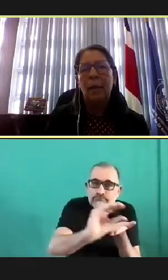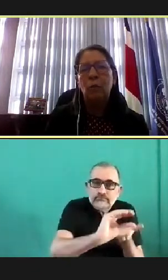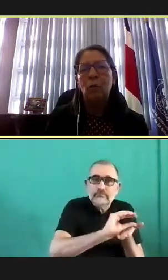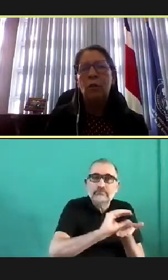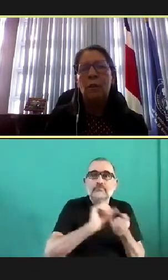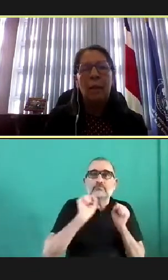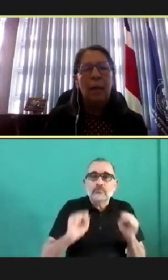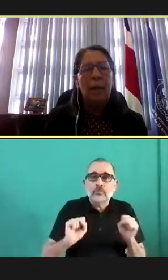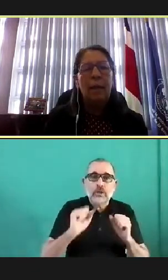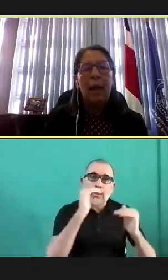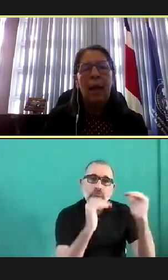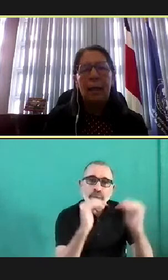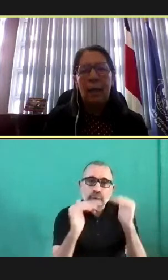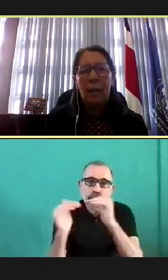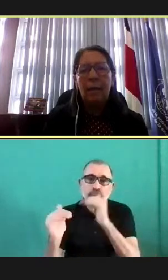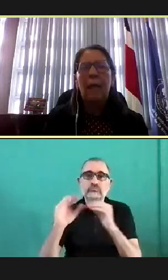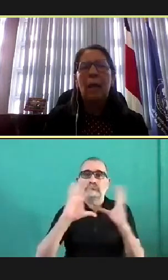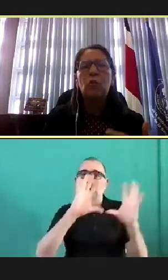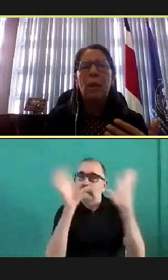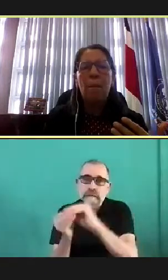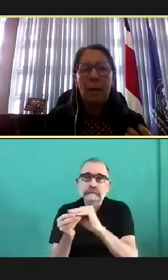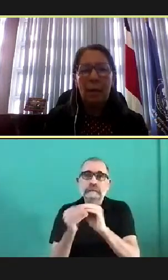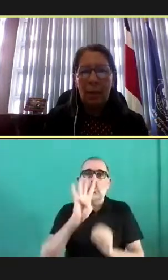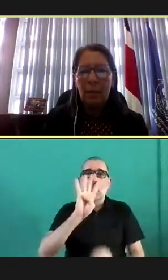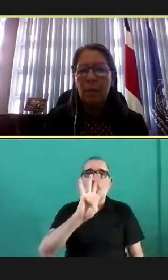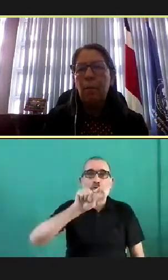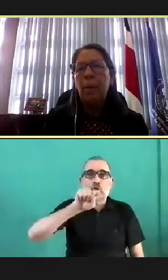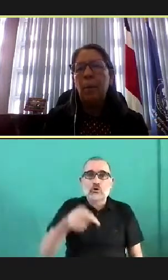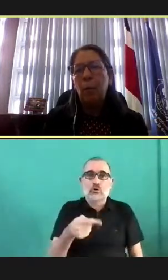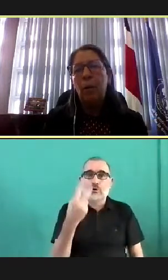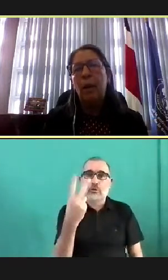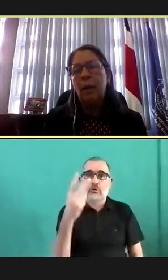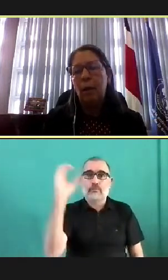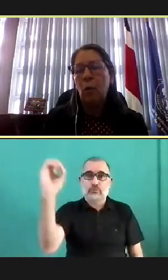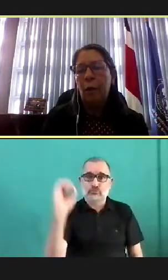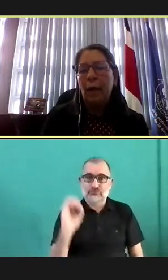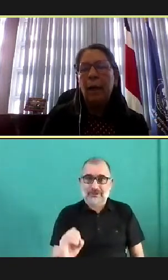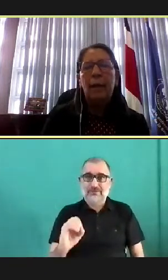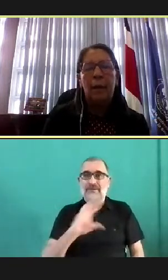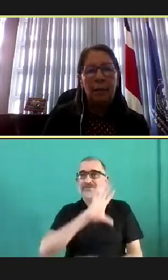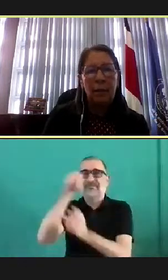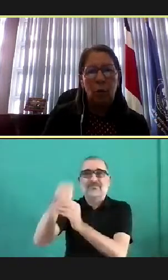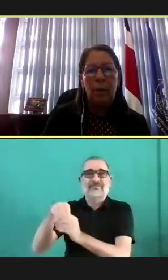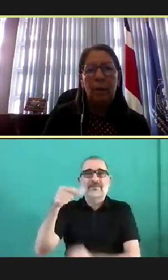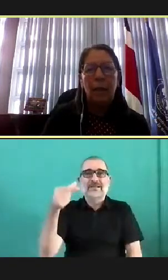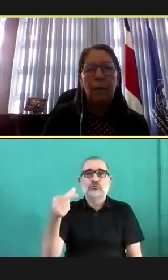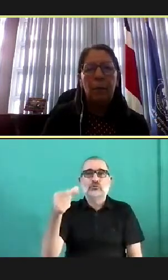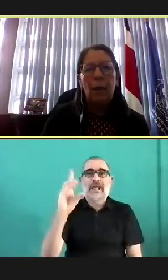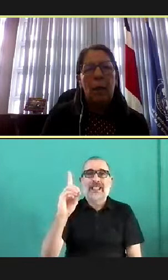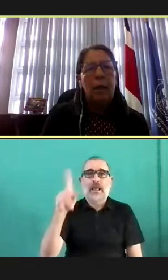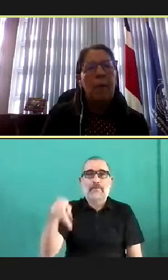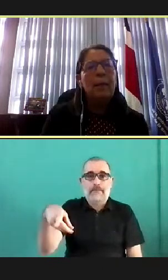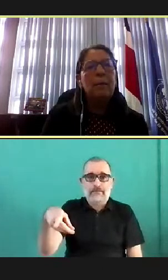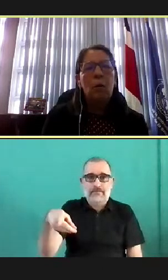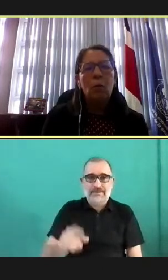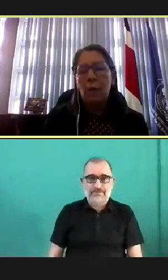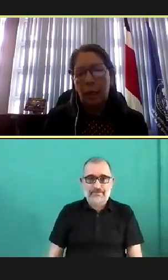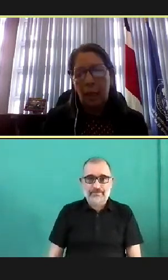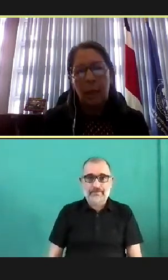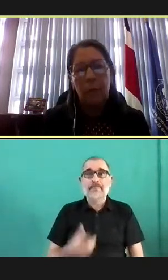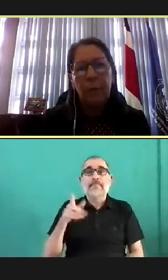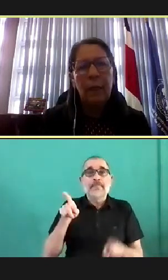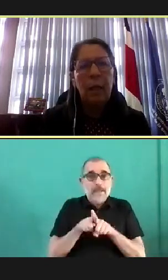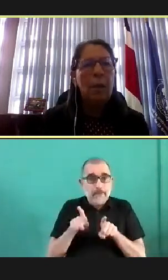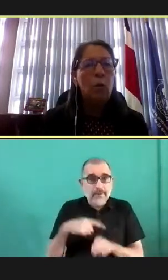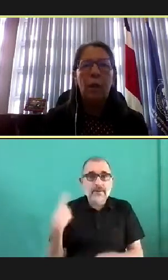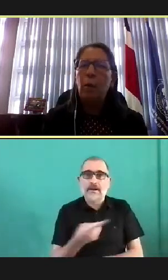to treatments, but 1/3 has to do with reduction in employment levels as well as productivity. According to